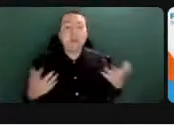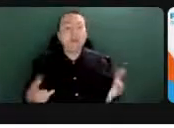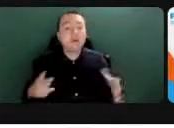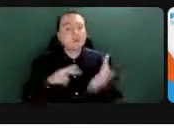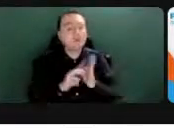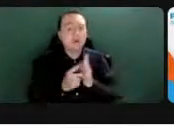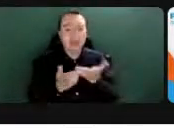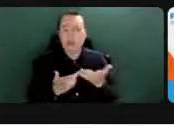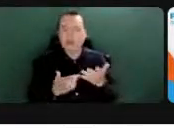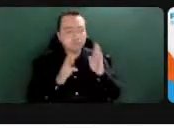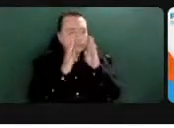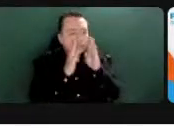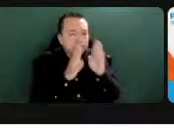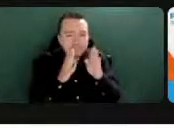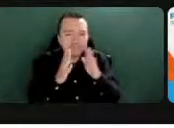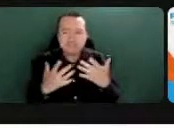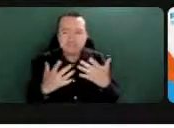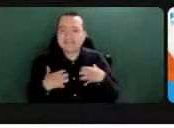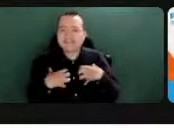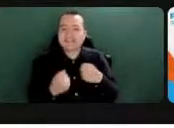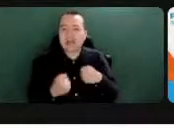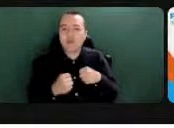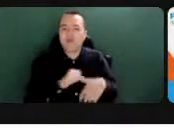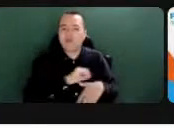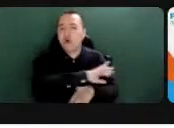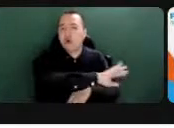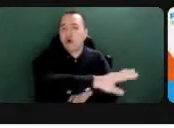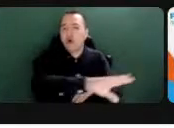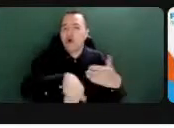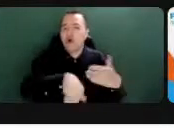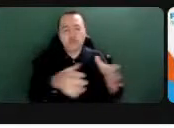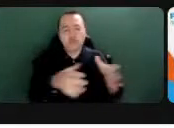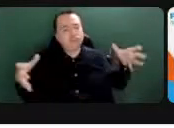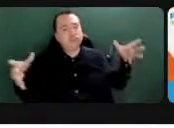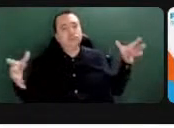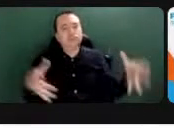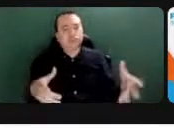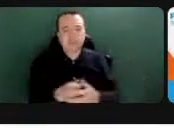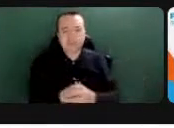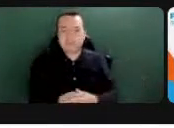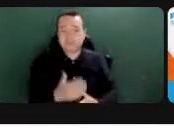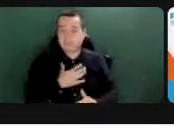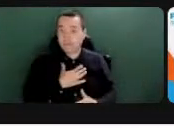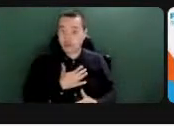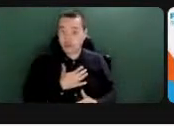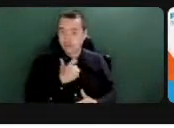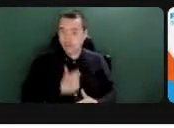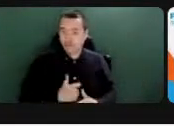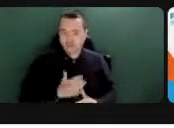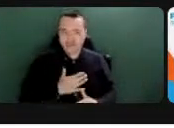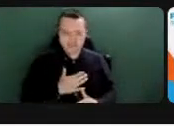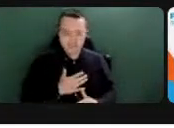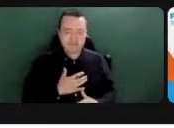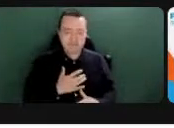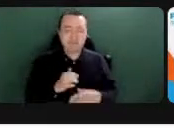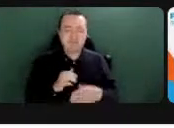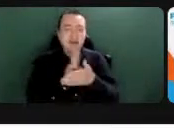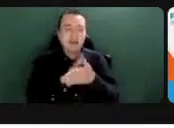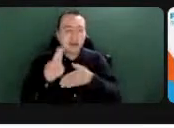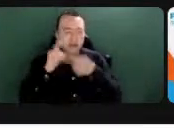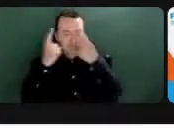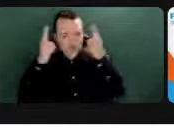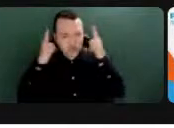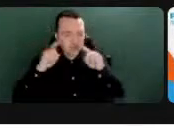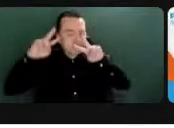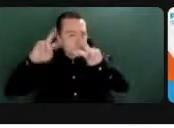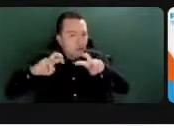healthcare. Our job, I'm an academic researcher. Our job is to generate high quality evidence. And then what we're doing in